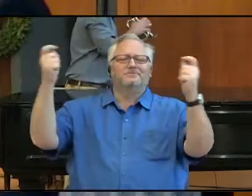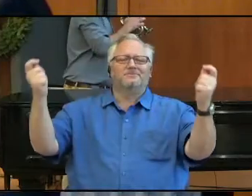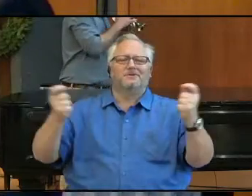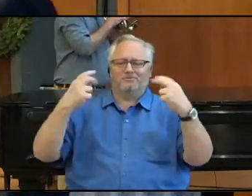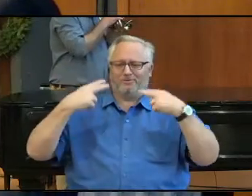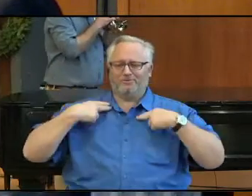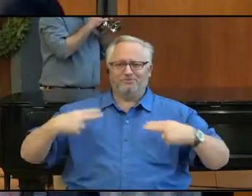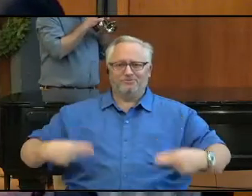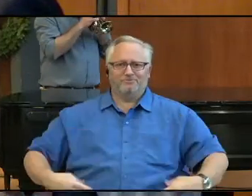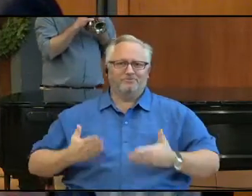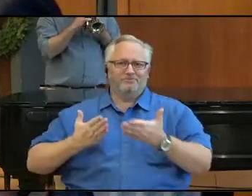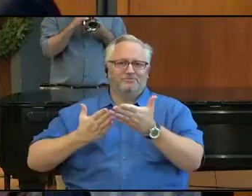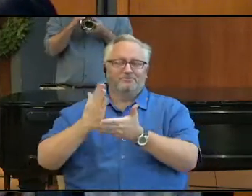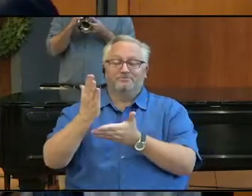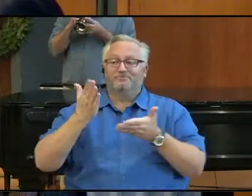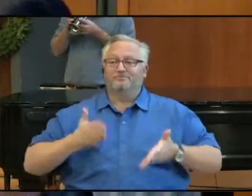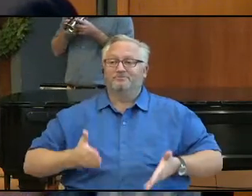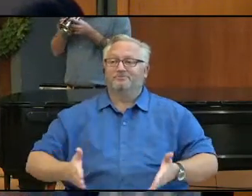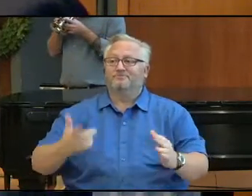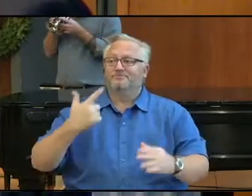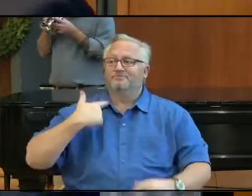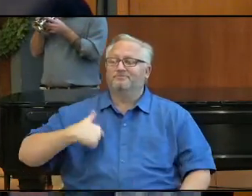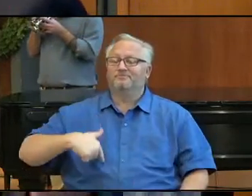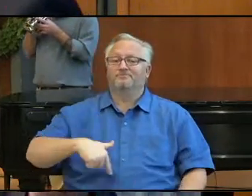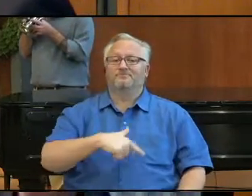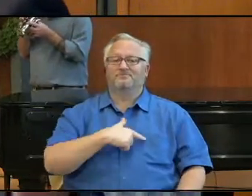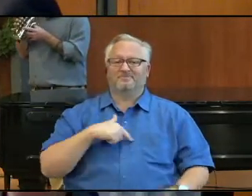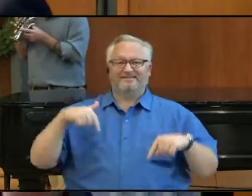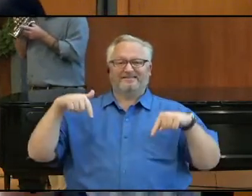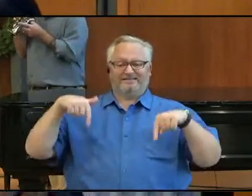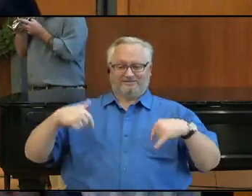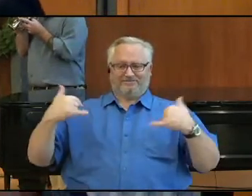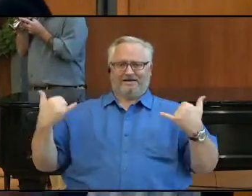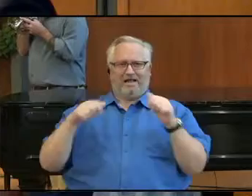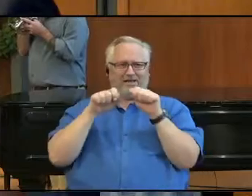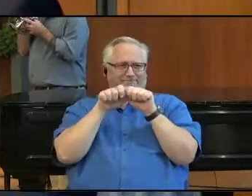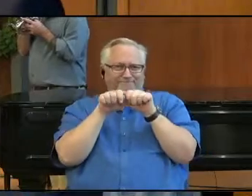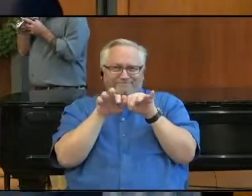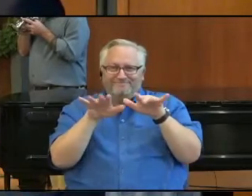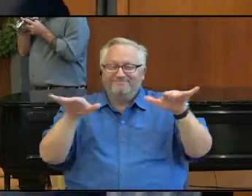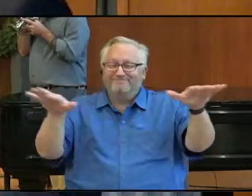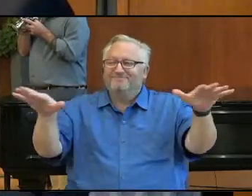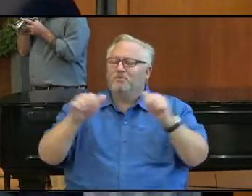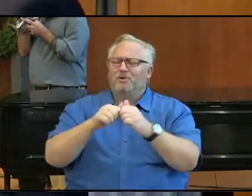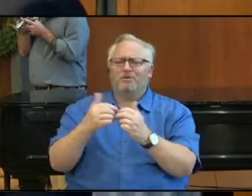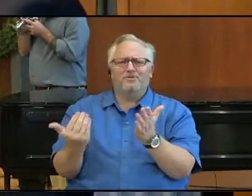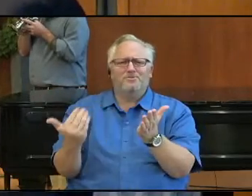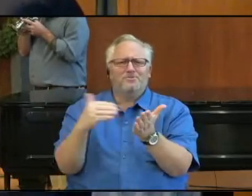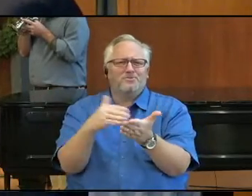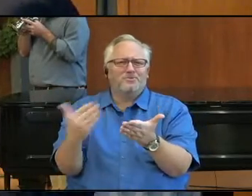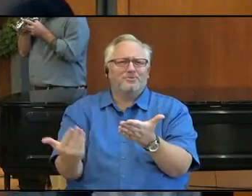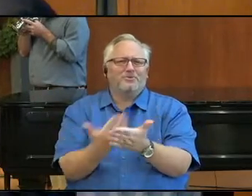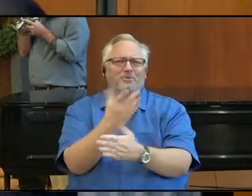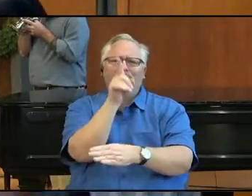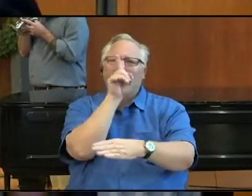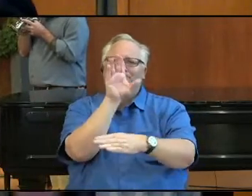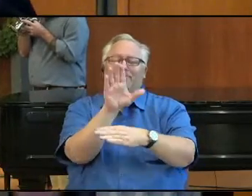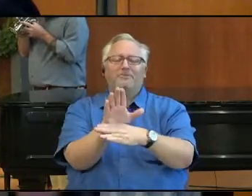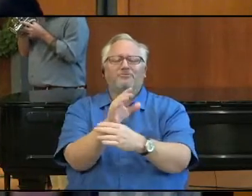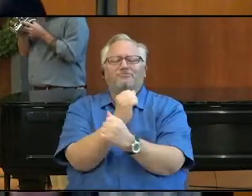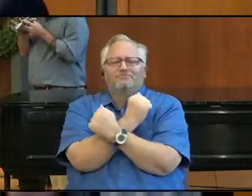rights. May we go from this place today with a renewed commitment to